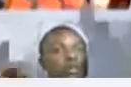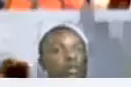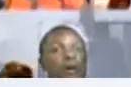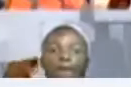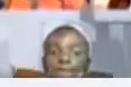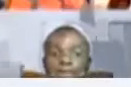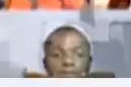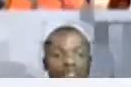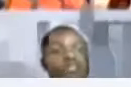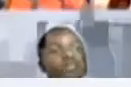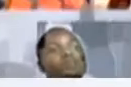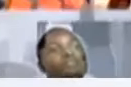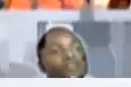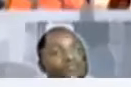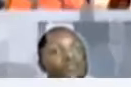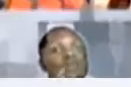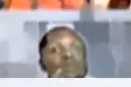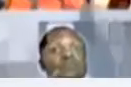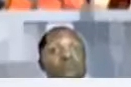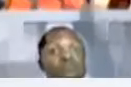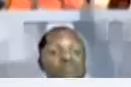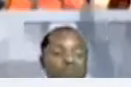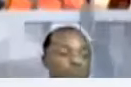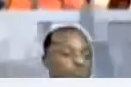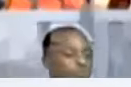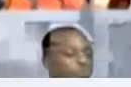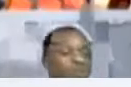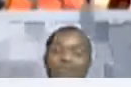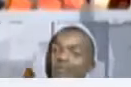itself, let's act responsibly.